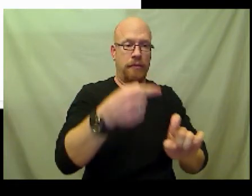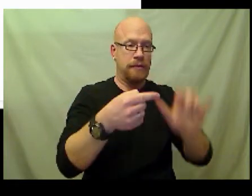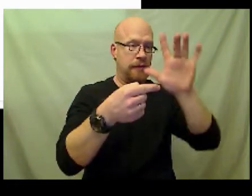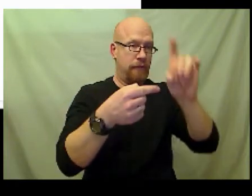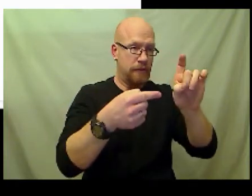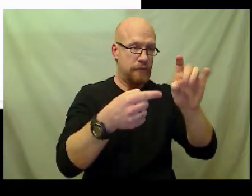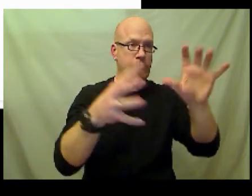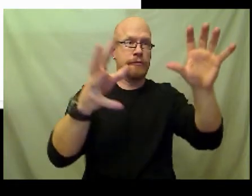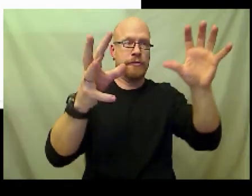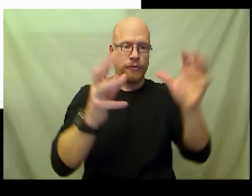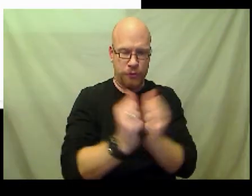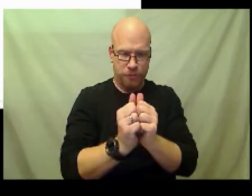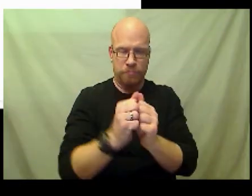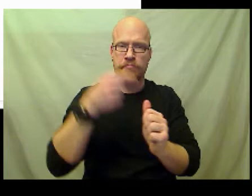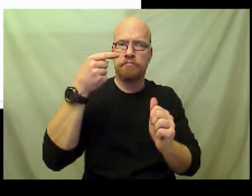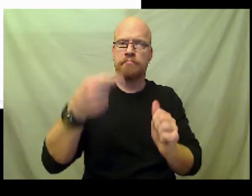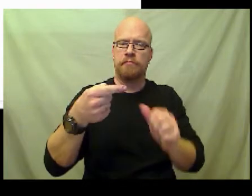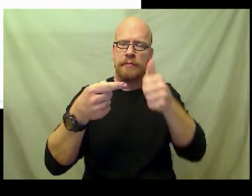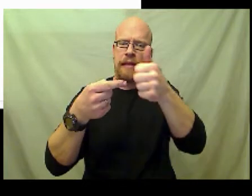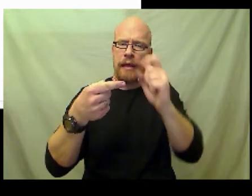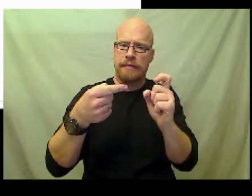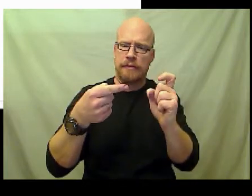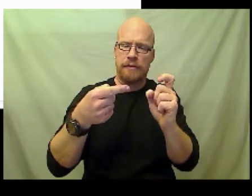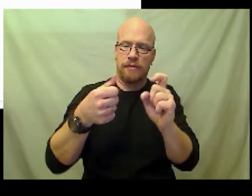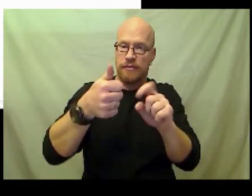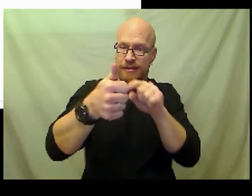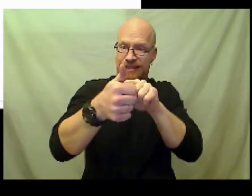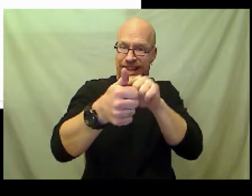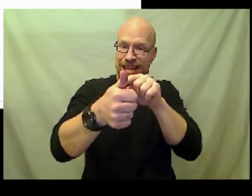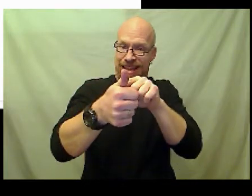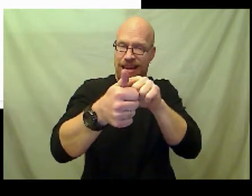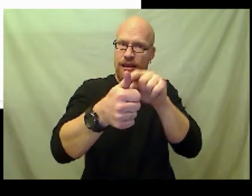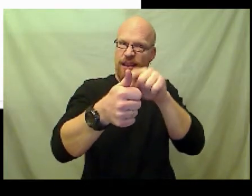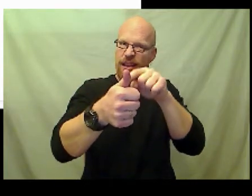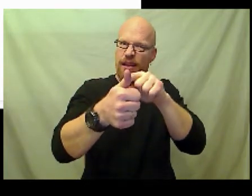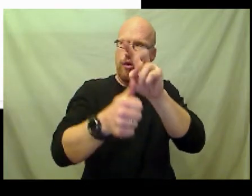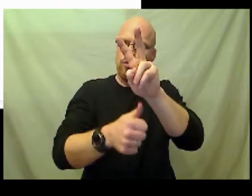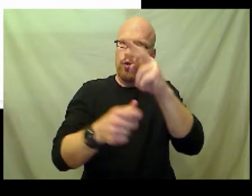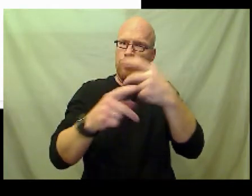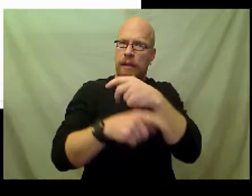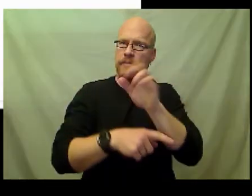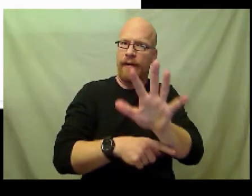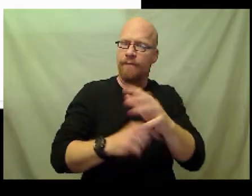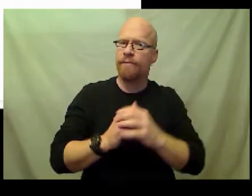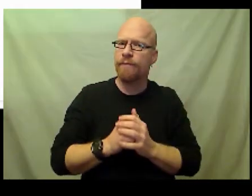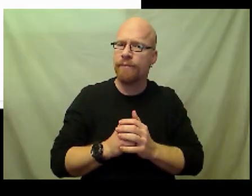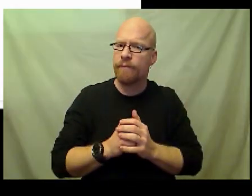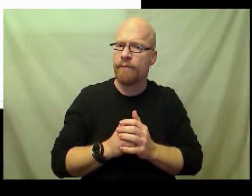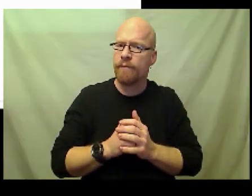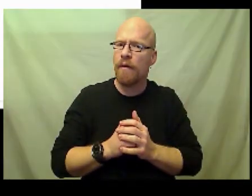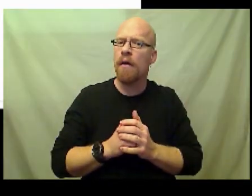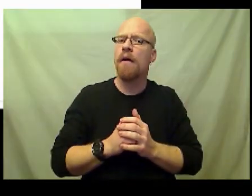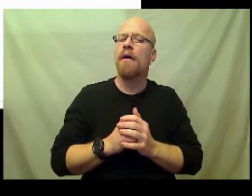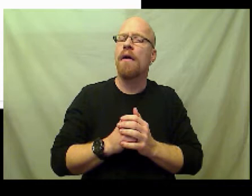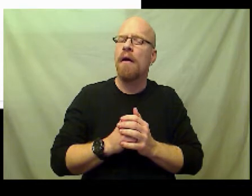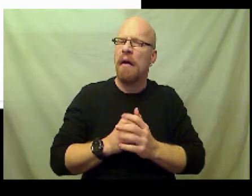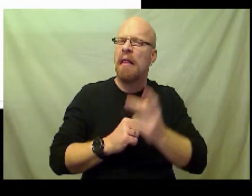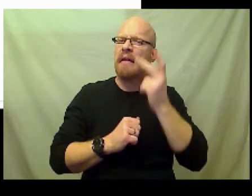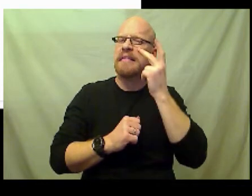minus 5x, that's negative 10x. Well, negative 10 is 2 times negative